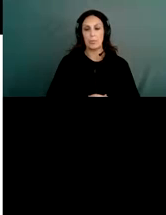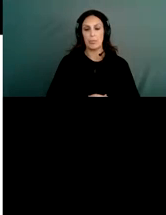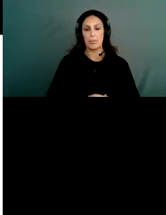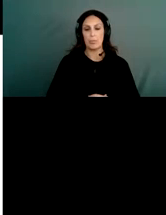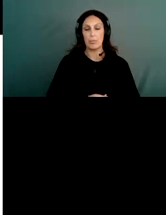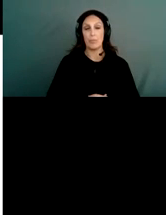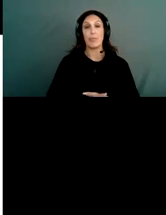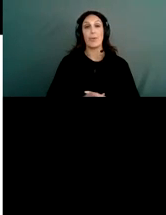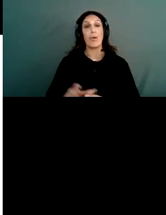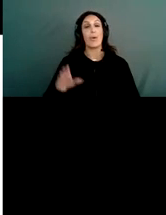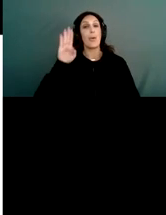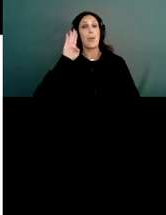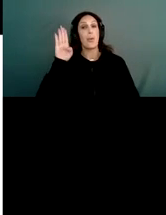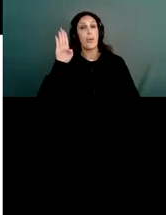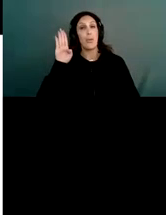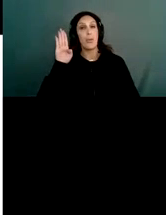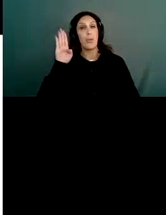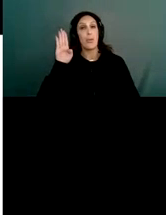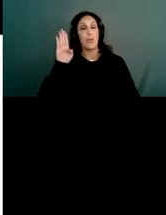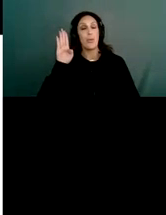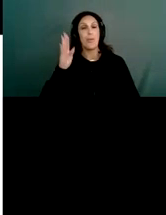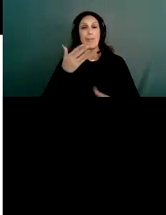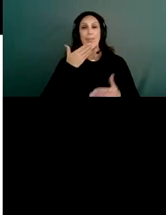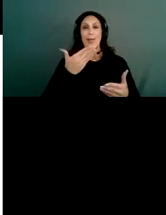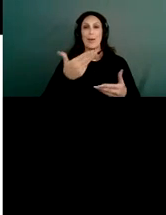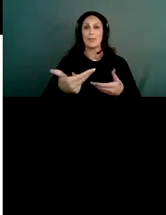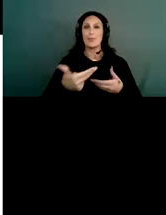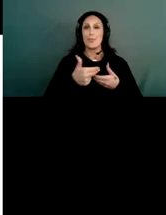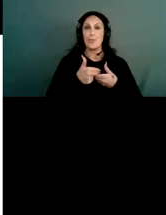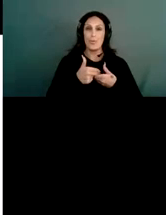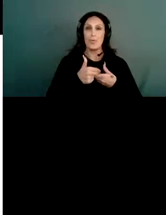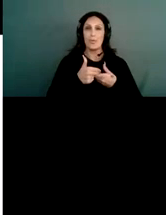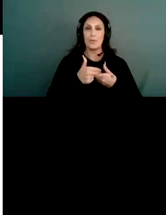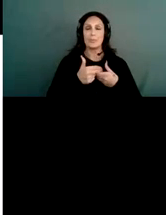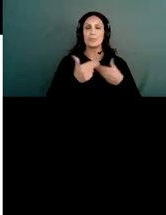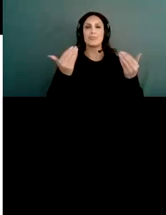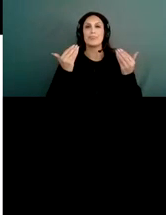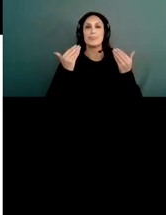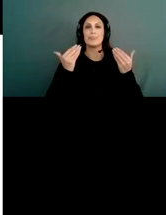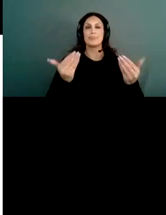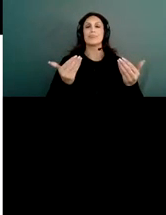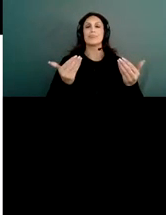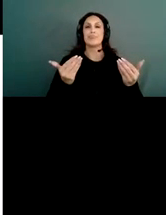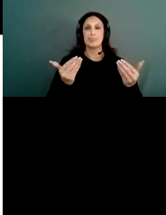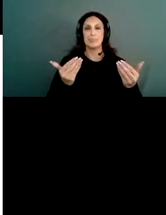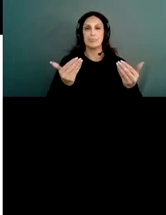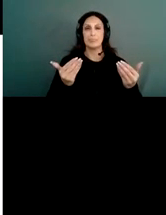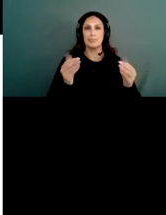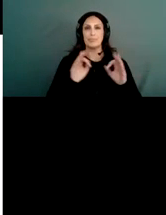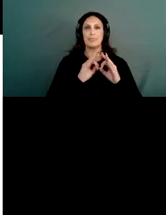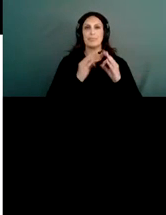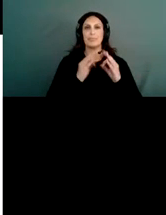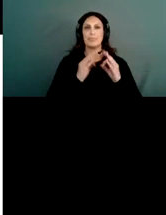Hello everybody, and thank you for joining us today. We're going to go ahead and get started with today's Family